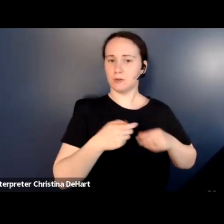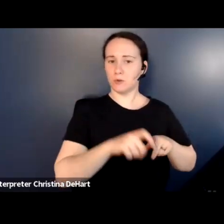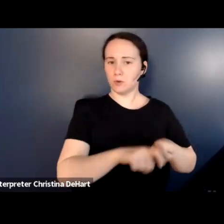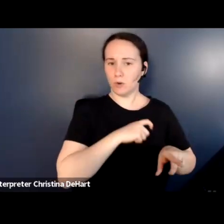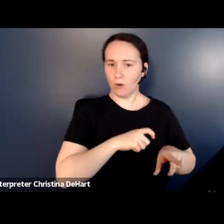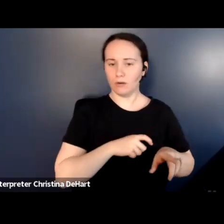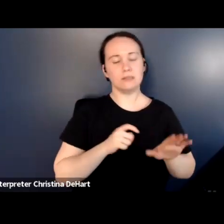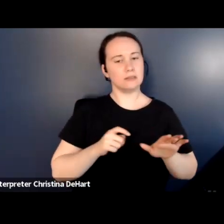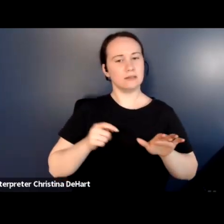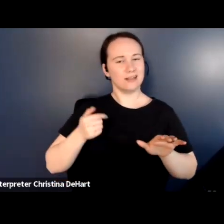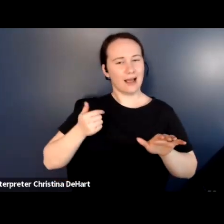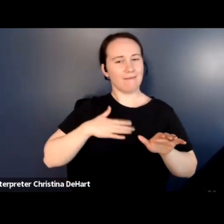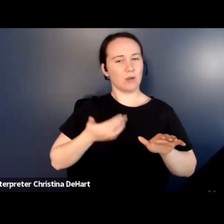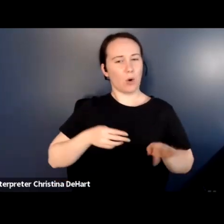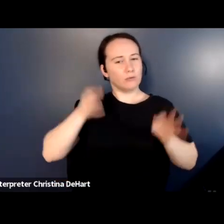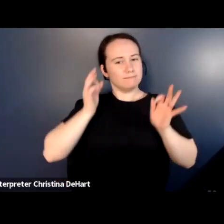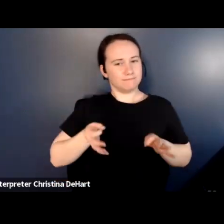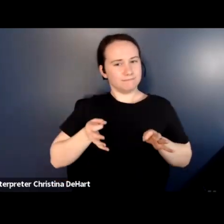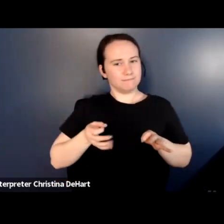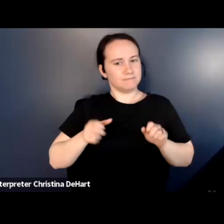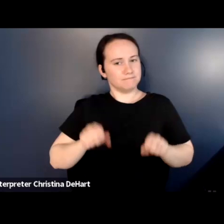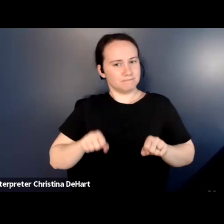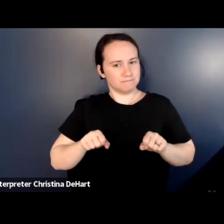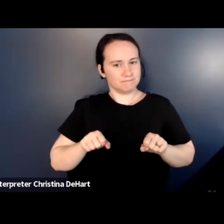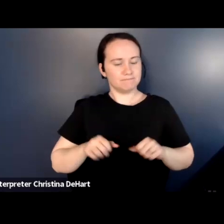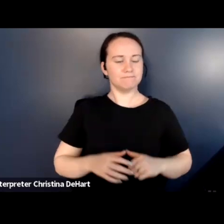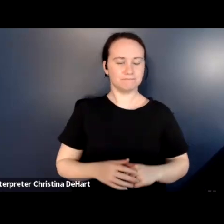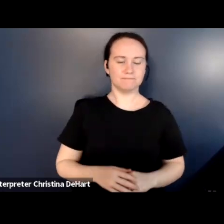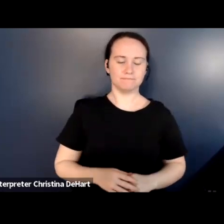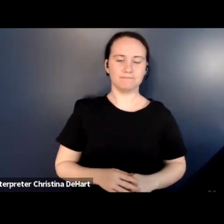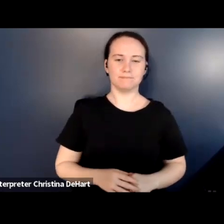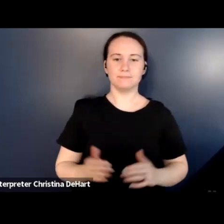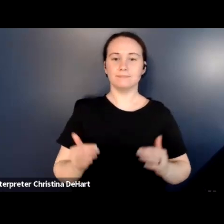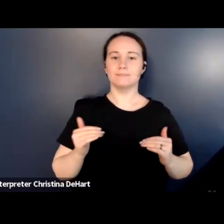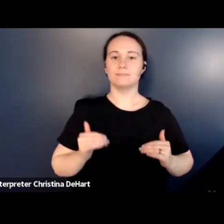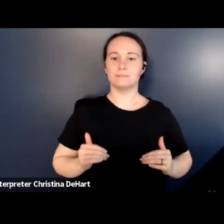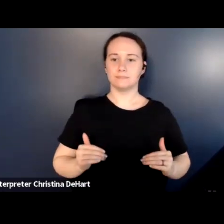any ability to set their own status.